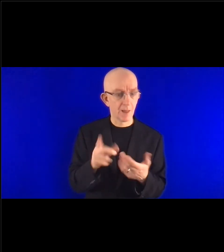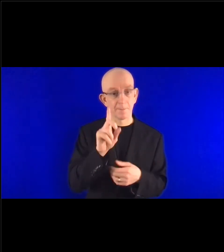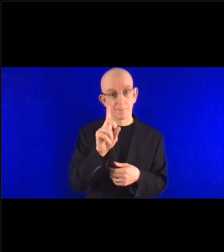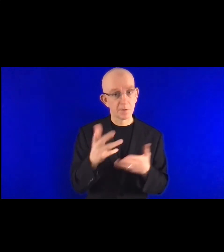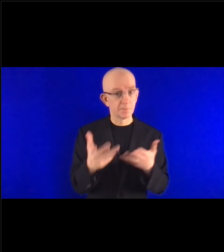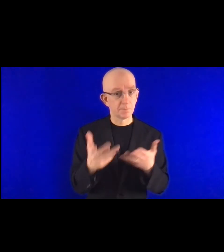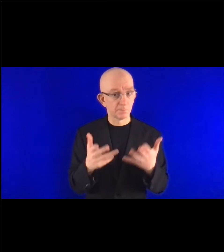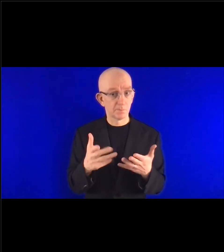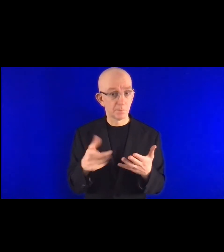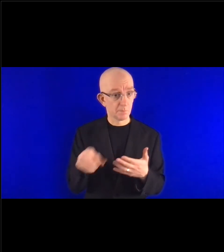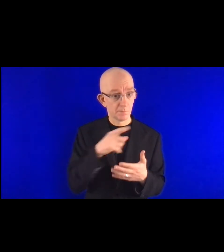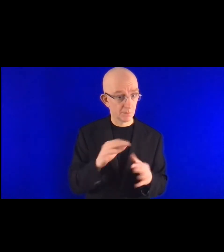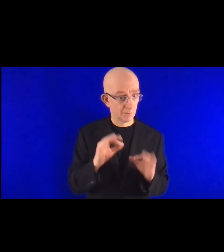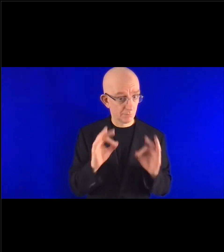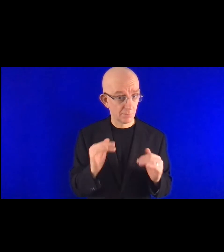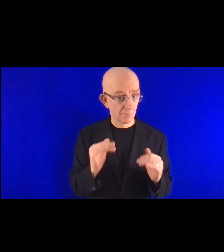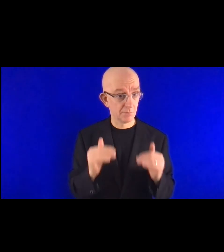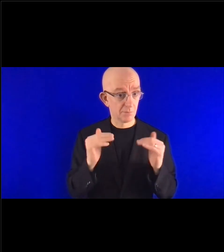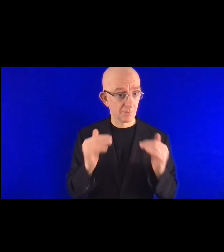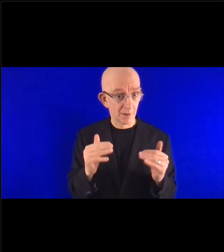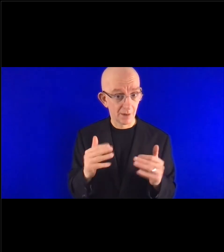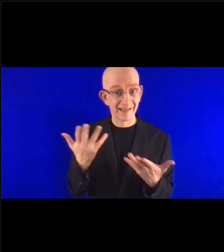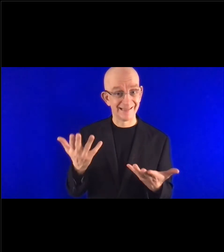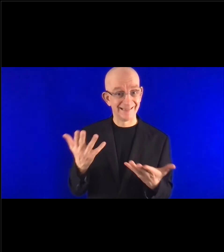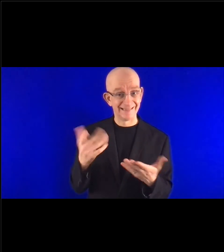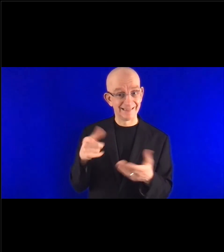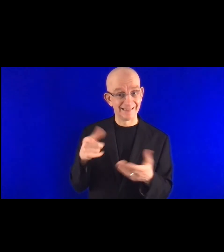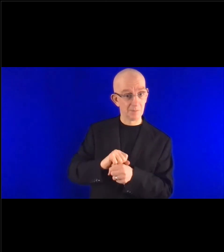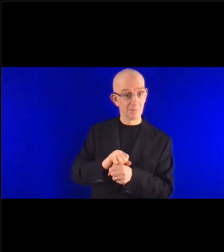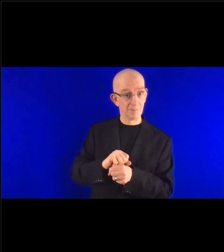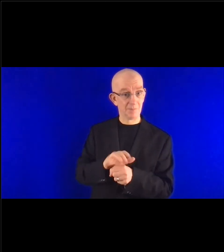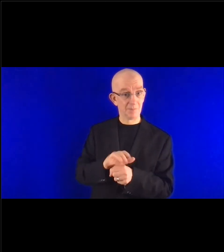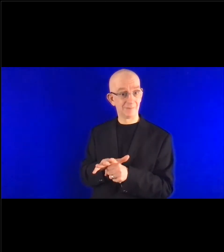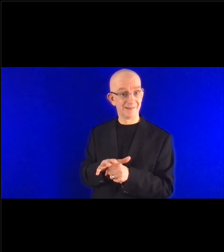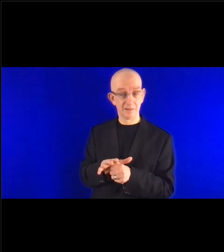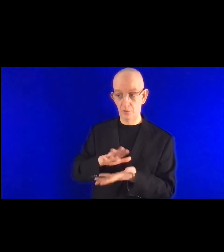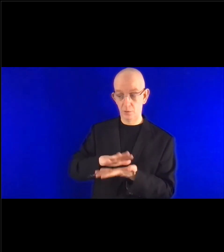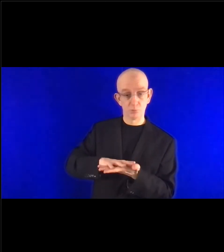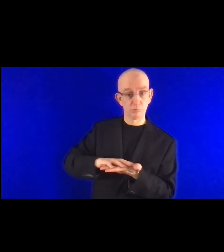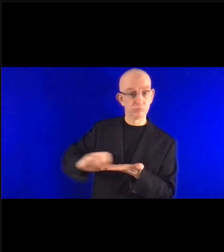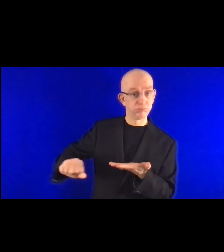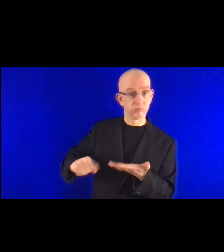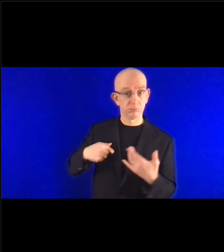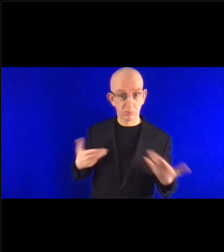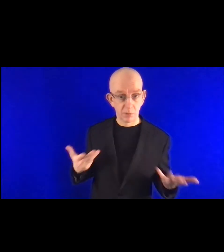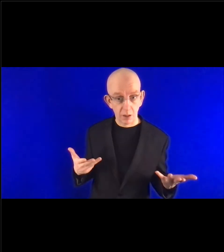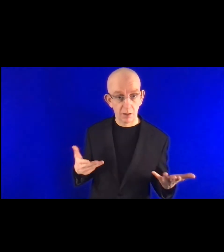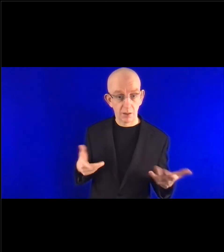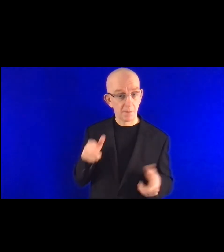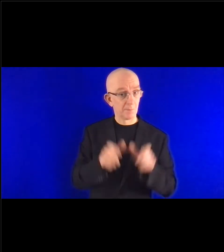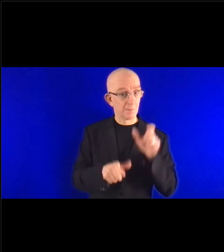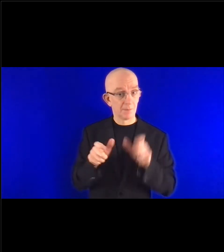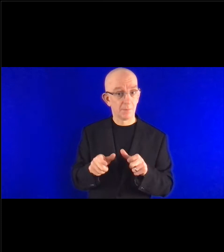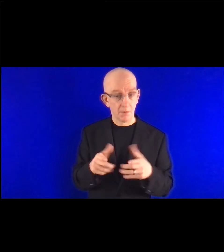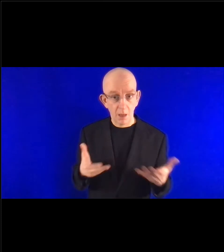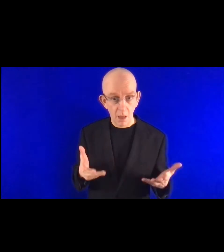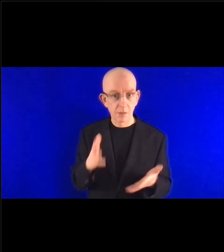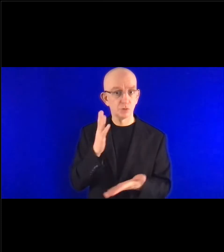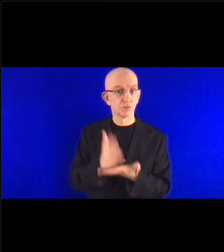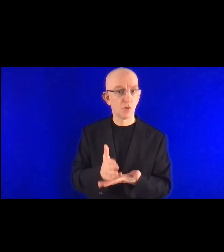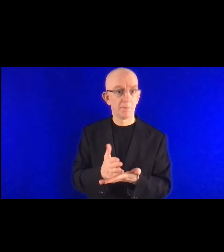or how much have we lost mentally, physically, socially, and emotionally? Have we ever thought that some